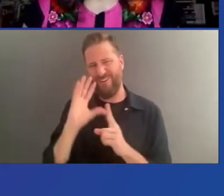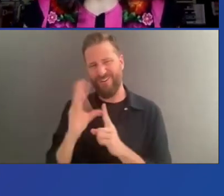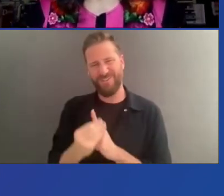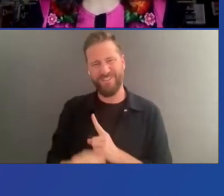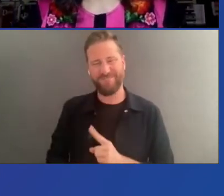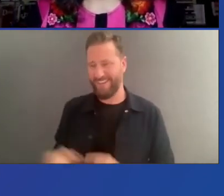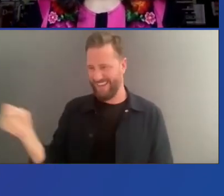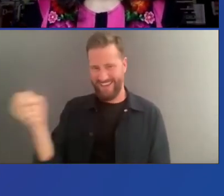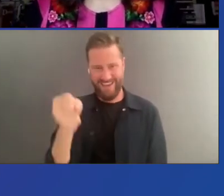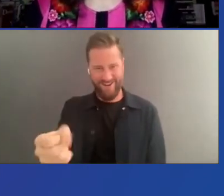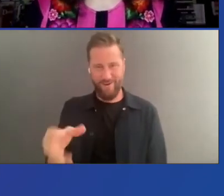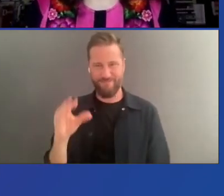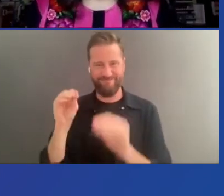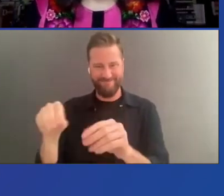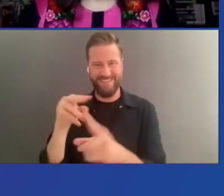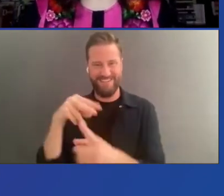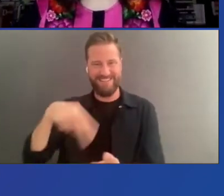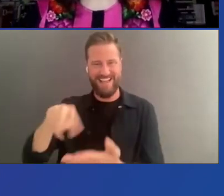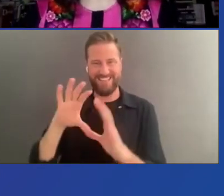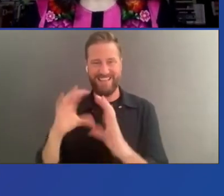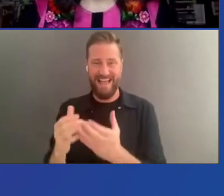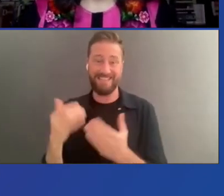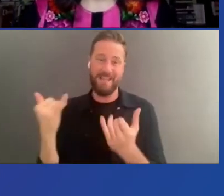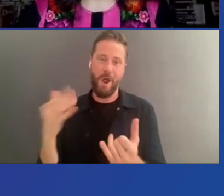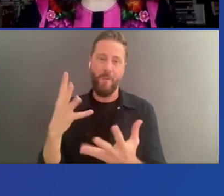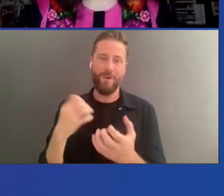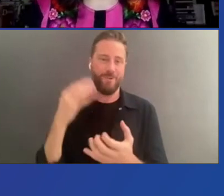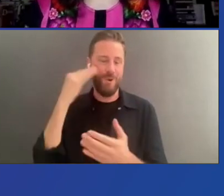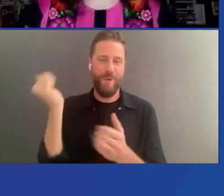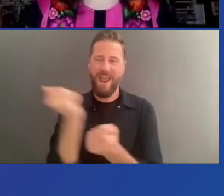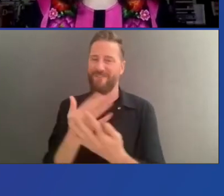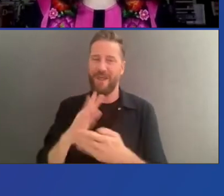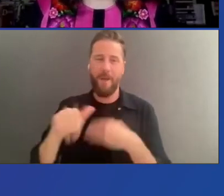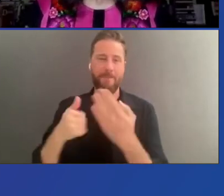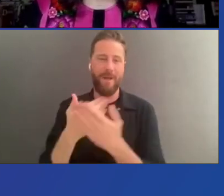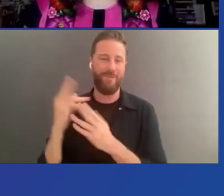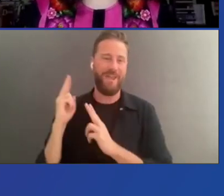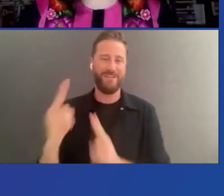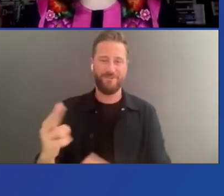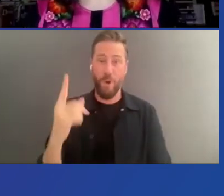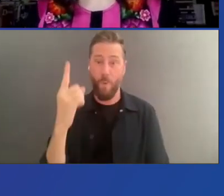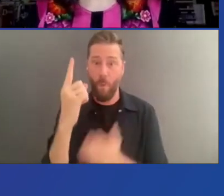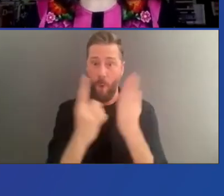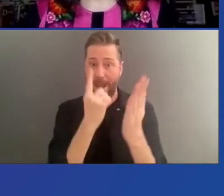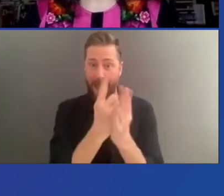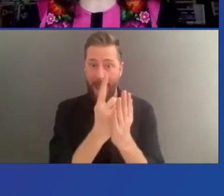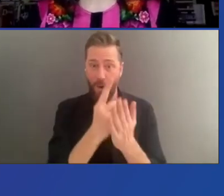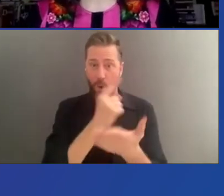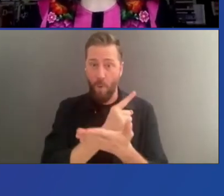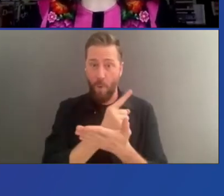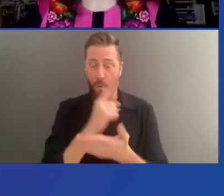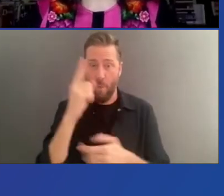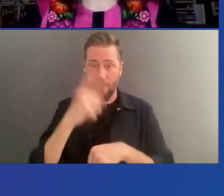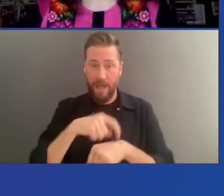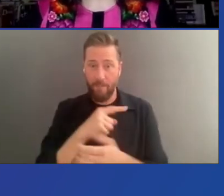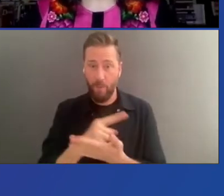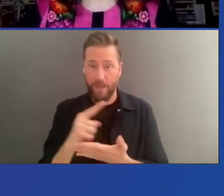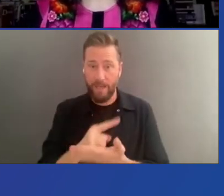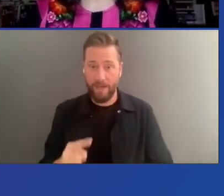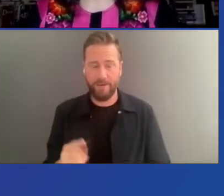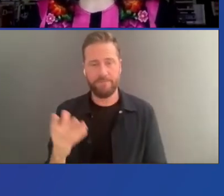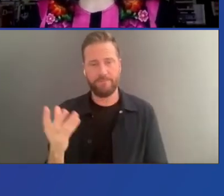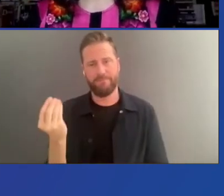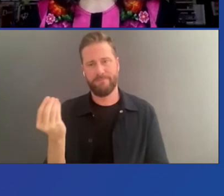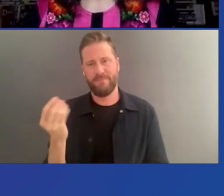putting them in the dance class, and now I want them to know everything about their history in a class 1 hour once a week. So it's